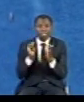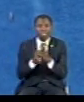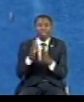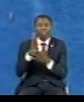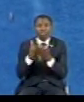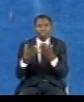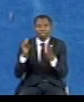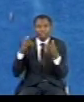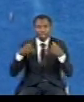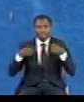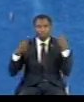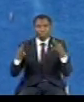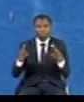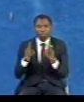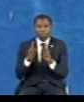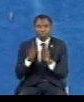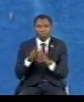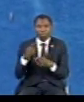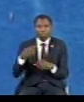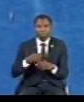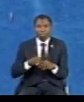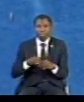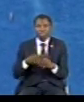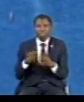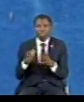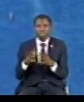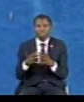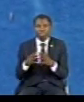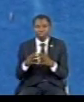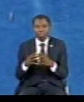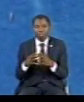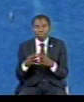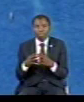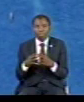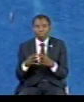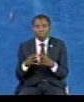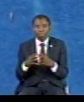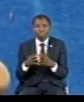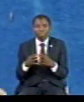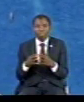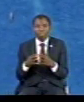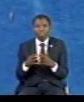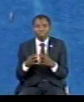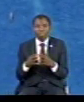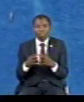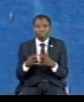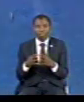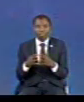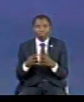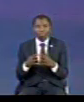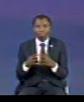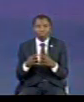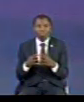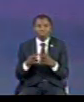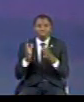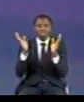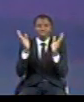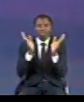share the testimony. Something has happened to you. It is real. Put your hands